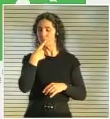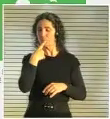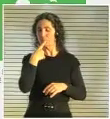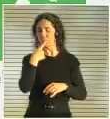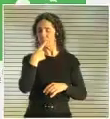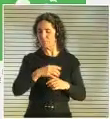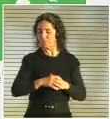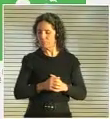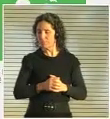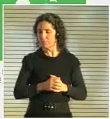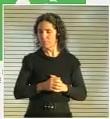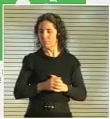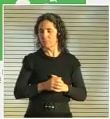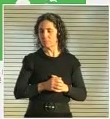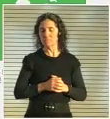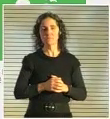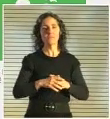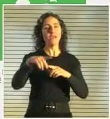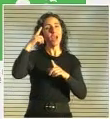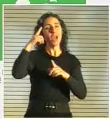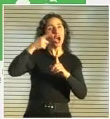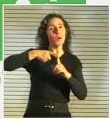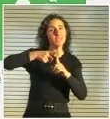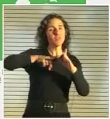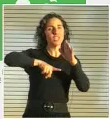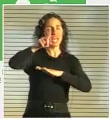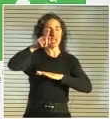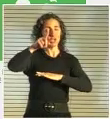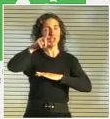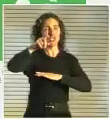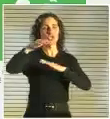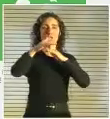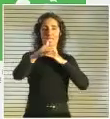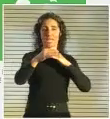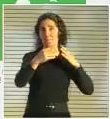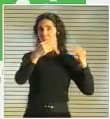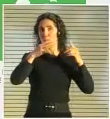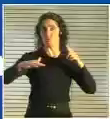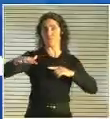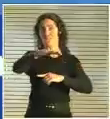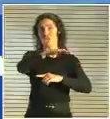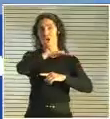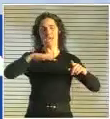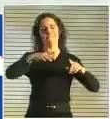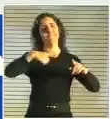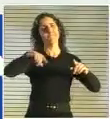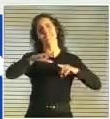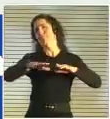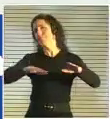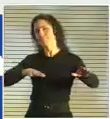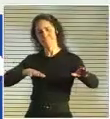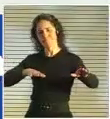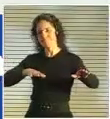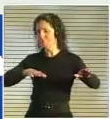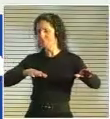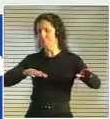equality, or whether it's on 15, life on land, we are behind. We are not where we should be. We need to do more. There's a lot of